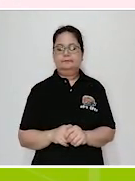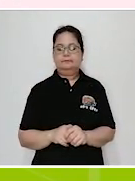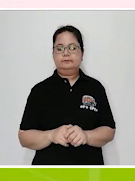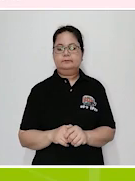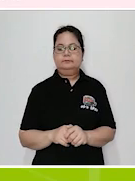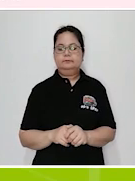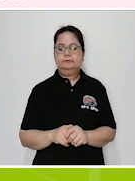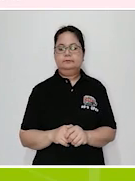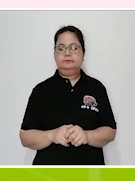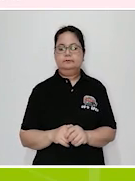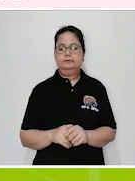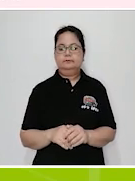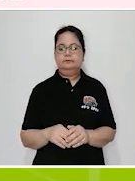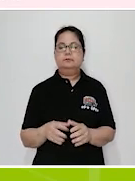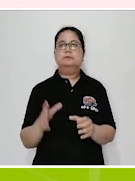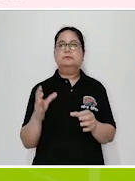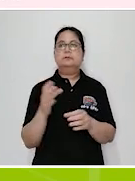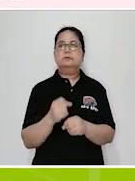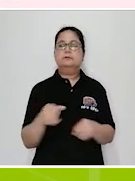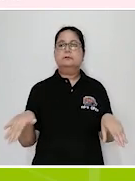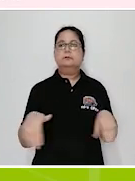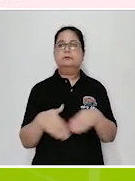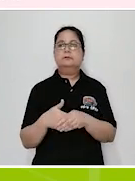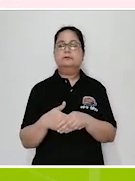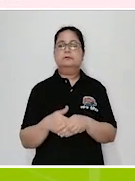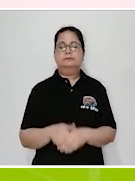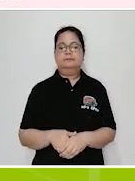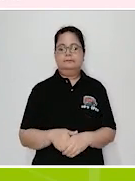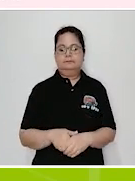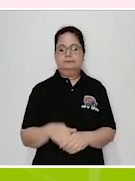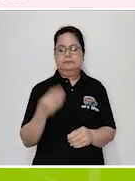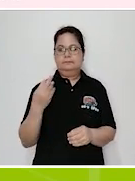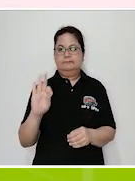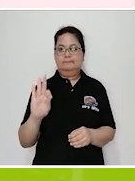Fantastic! They just got married.